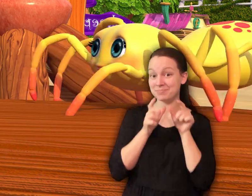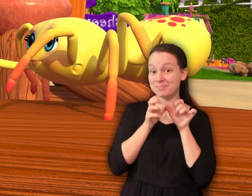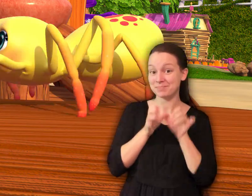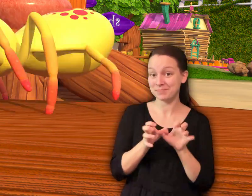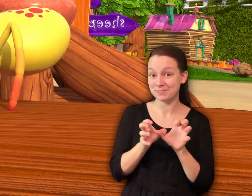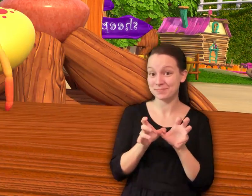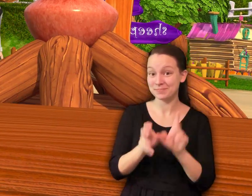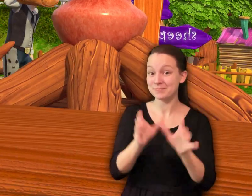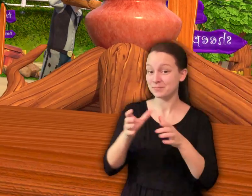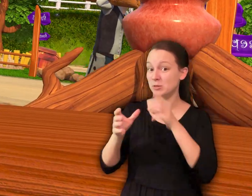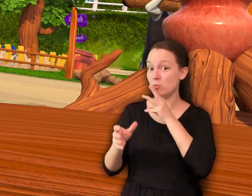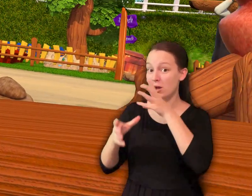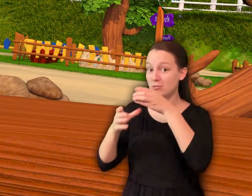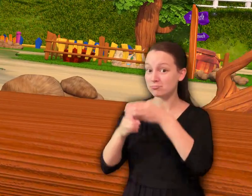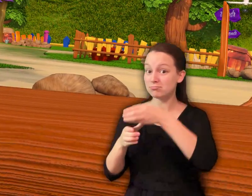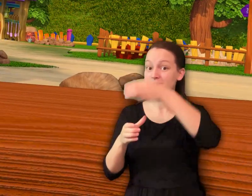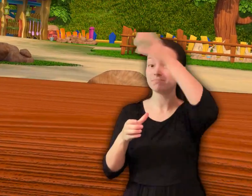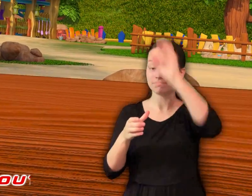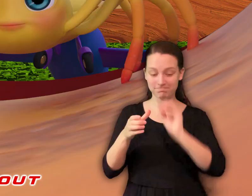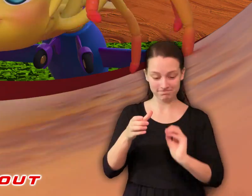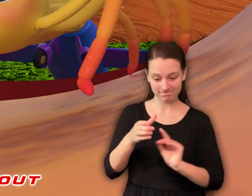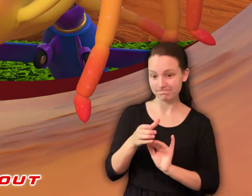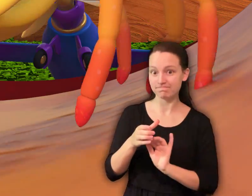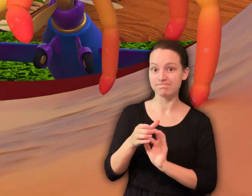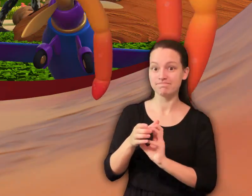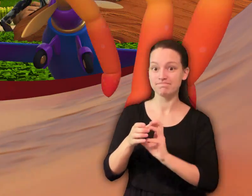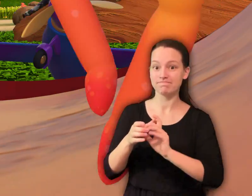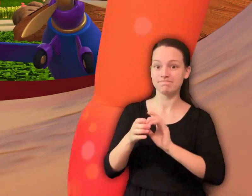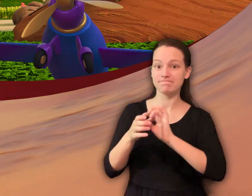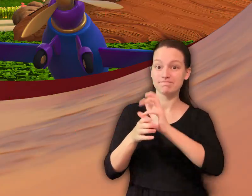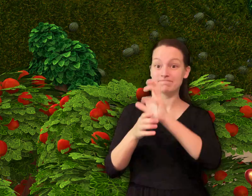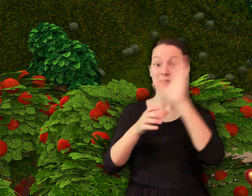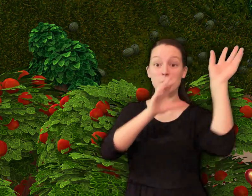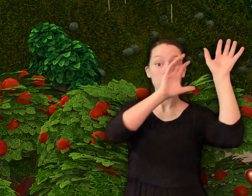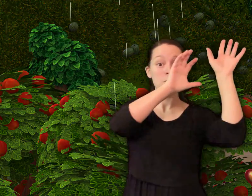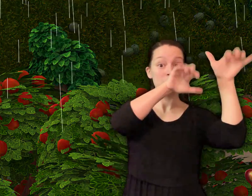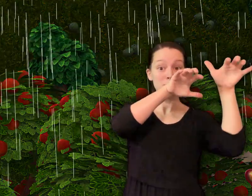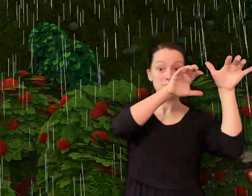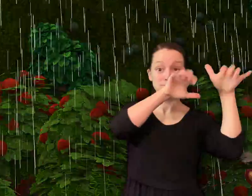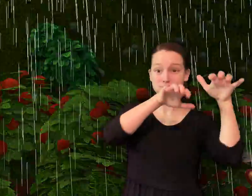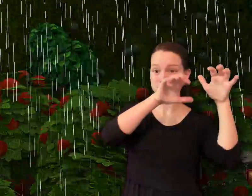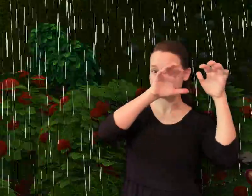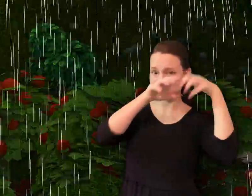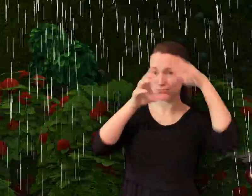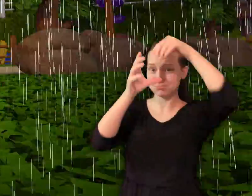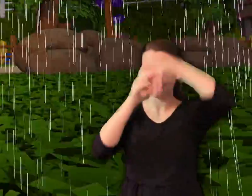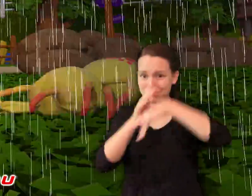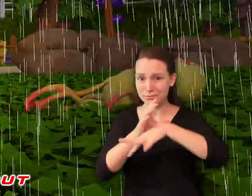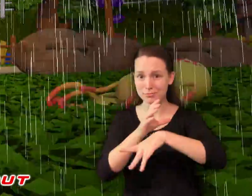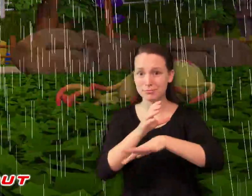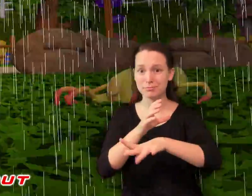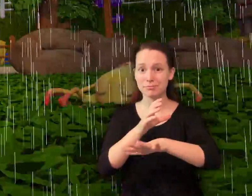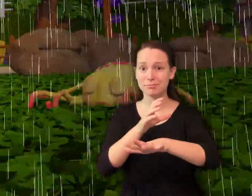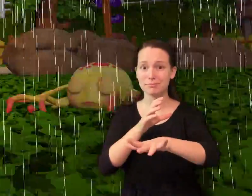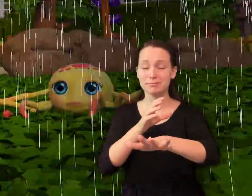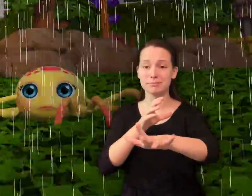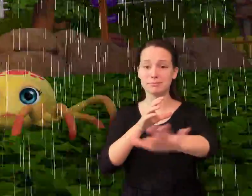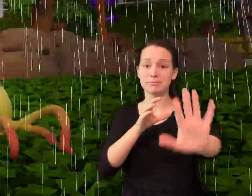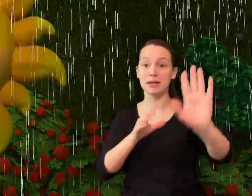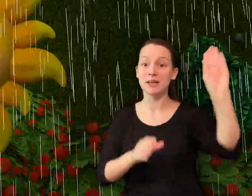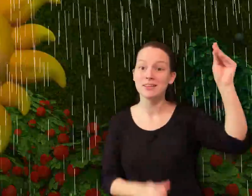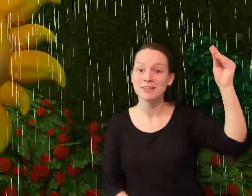the iny wiy spider climbed up the water spout down came the rain and washed the spider